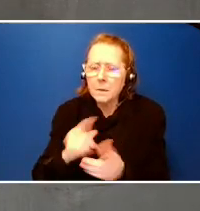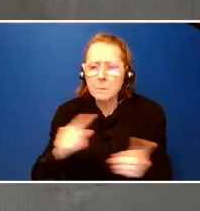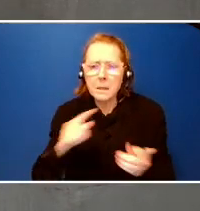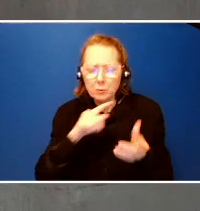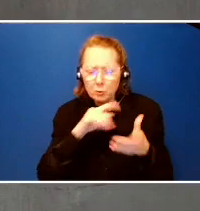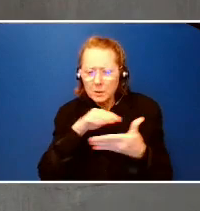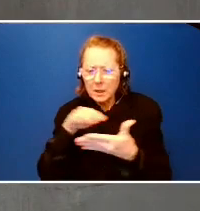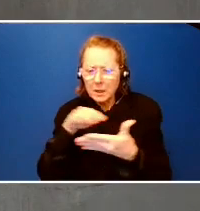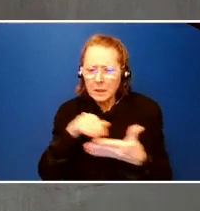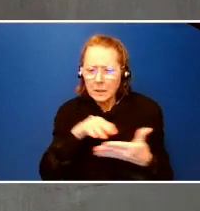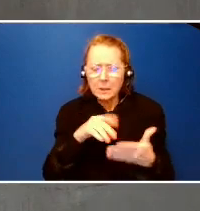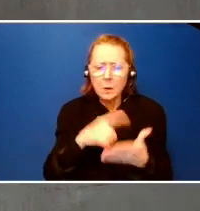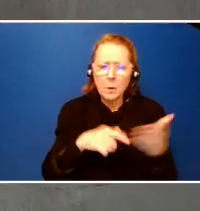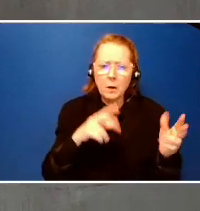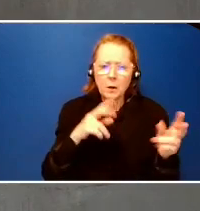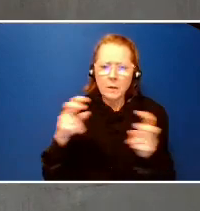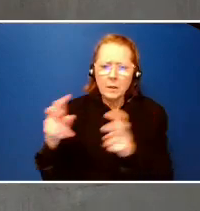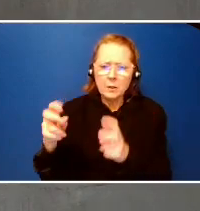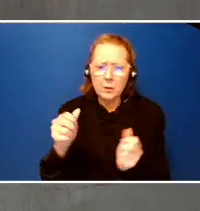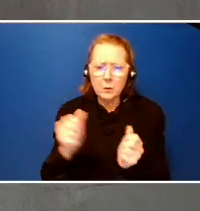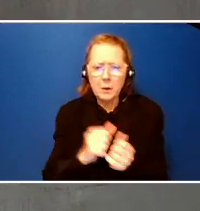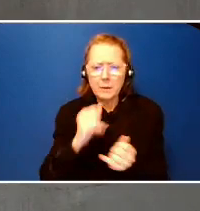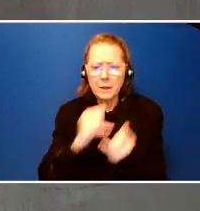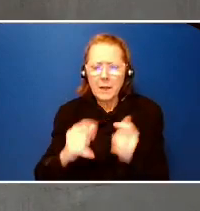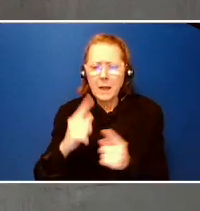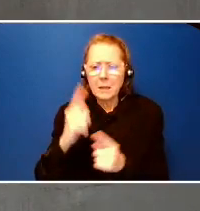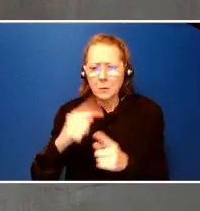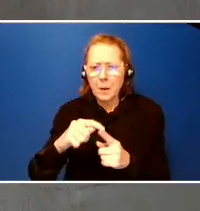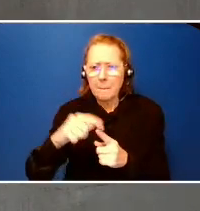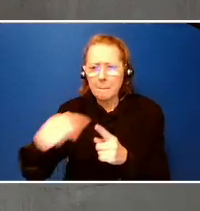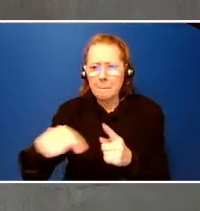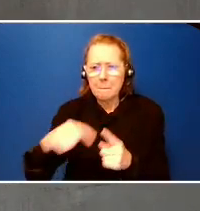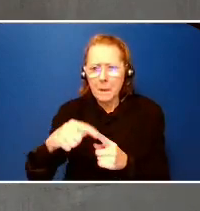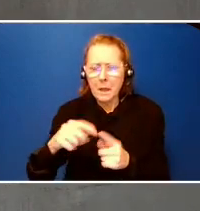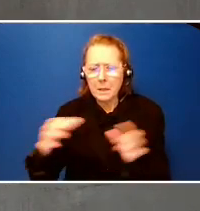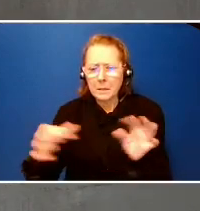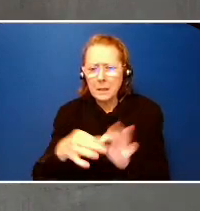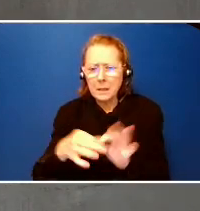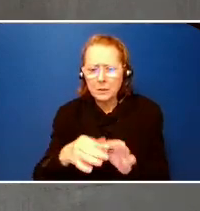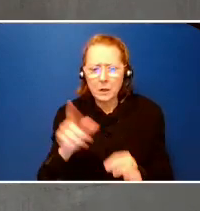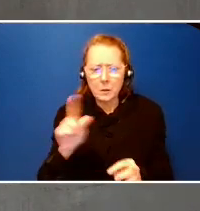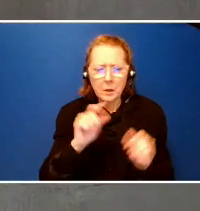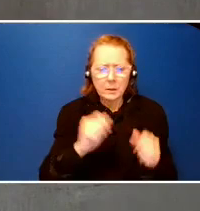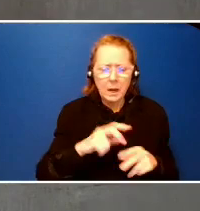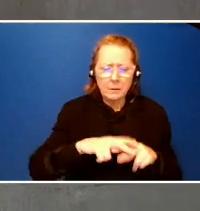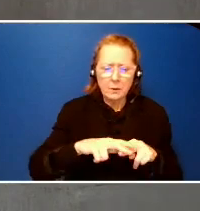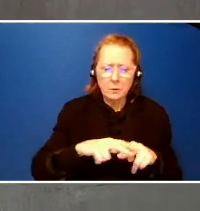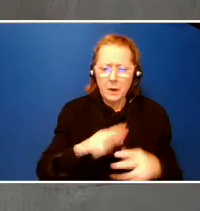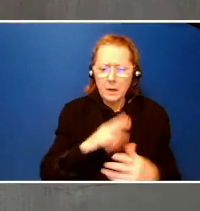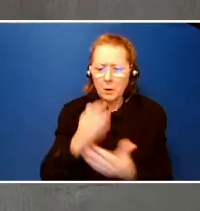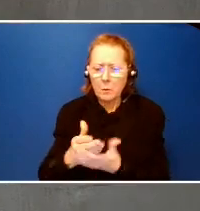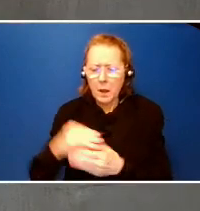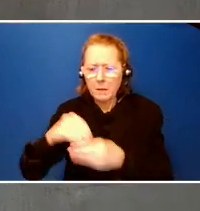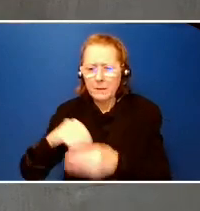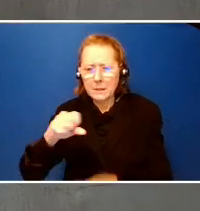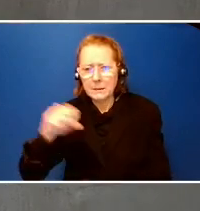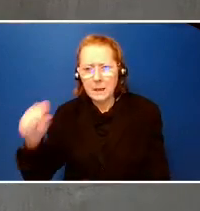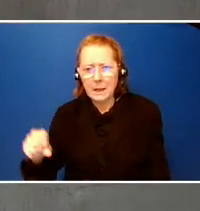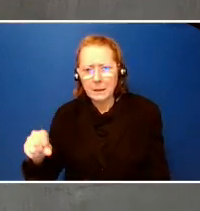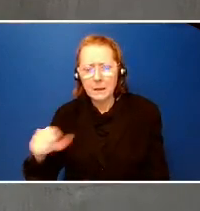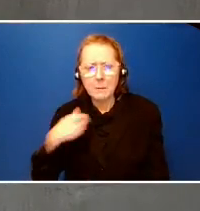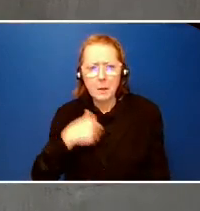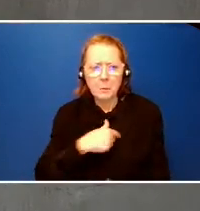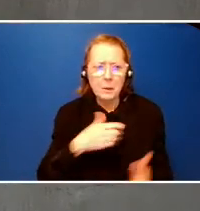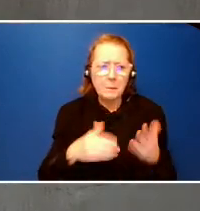with, for example, the last mile connection? Where could the commuter train come into Salem? We might need some more cars to run